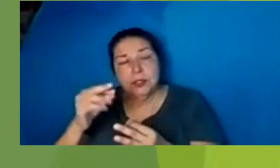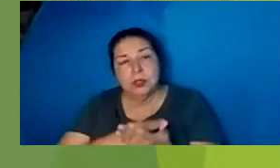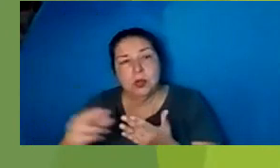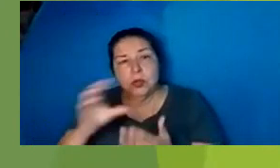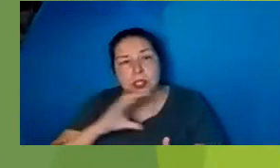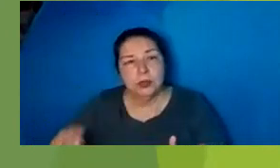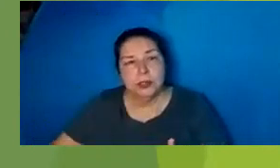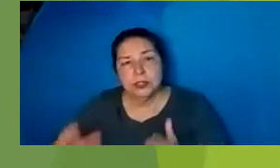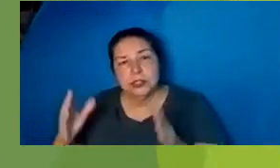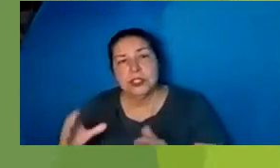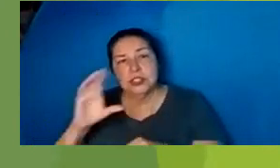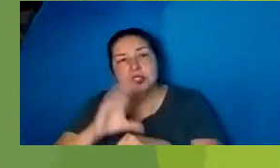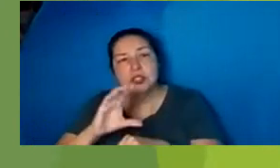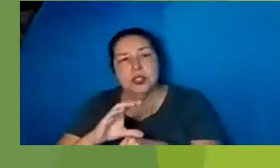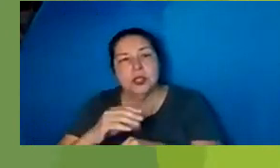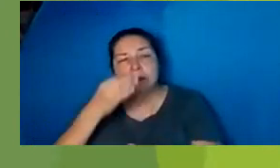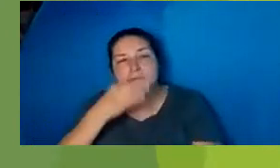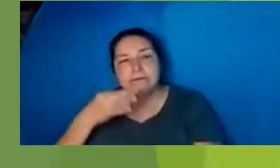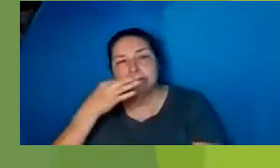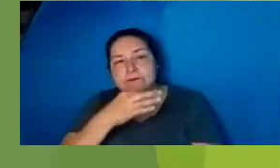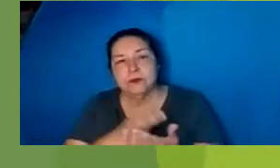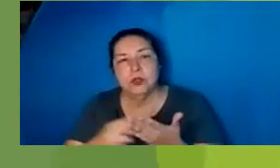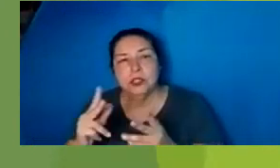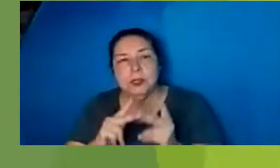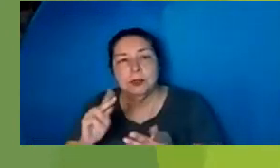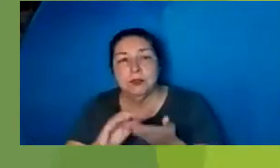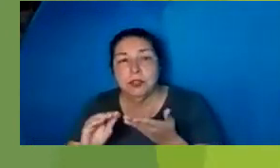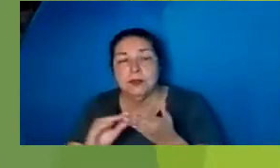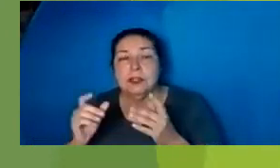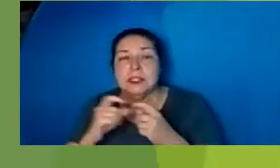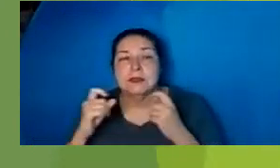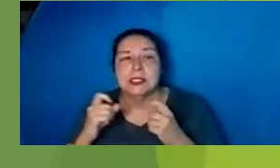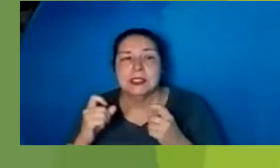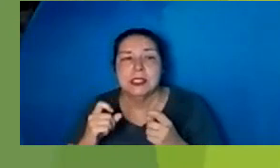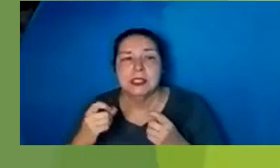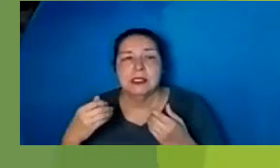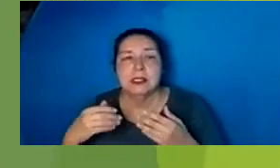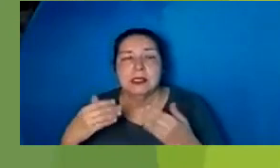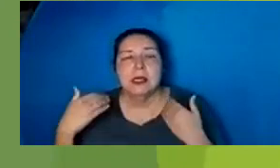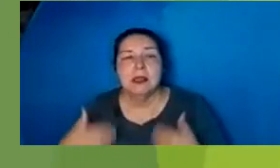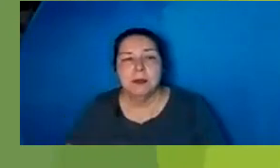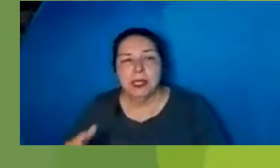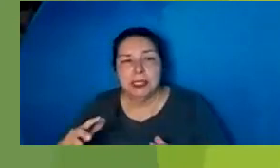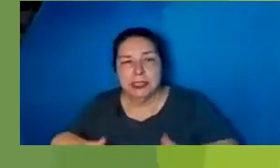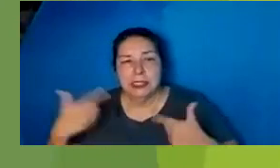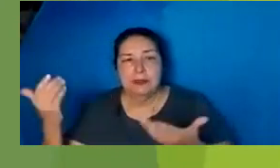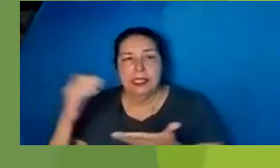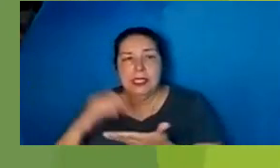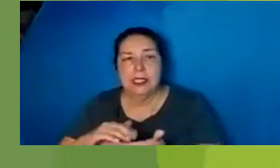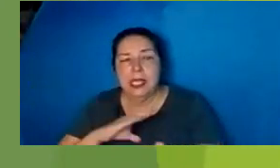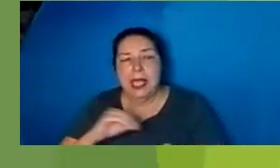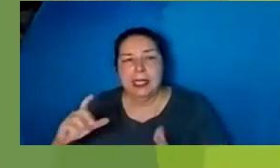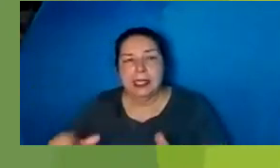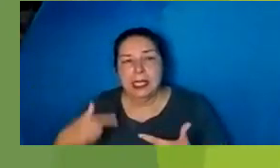Christian Church, the communion of saints, the forgiveness of sins, the resurrection of the body, and the life